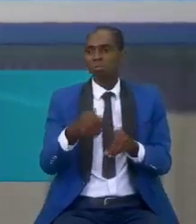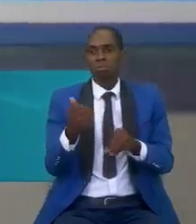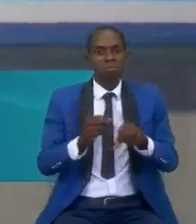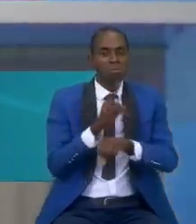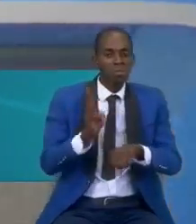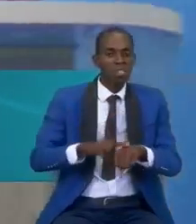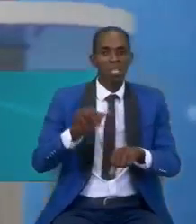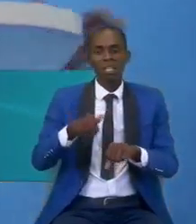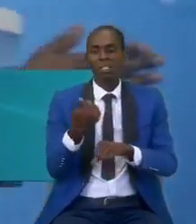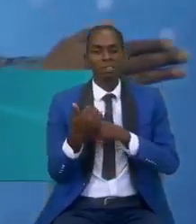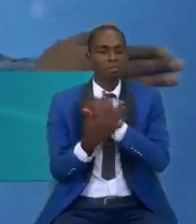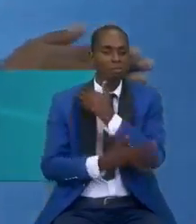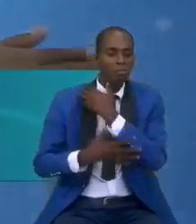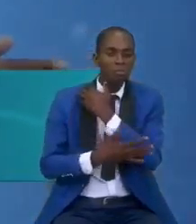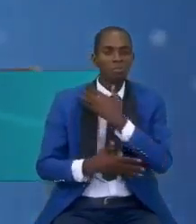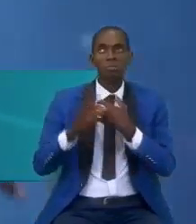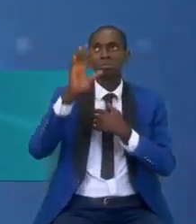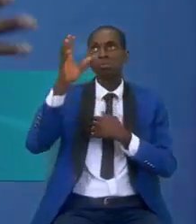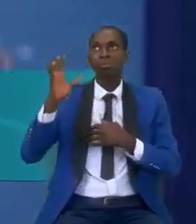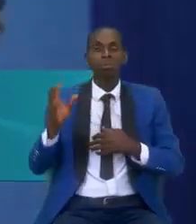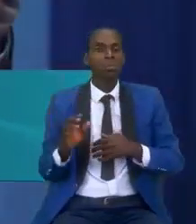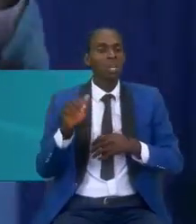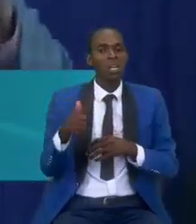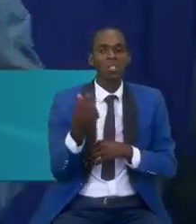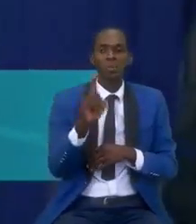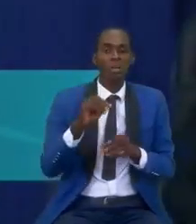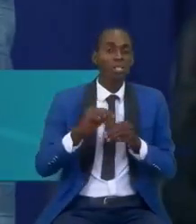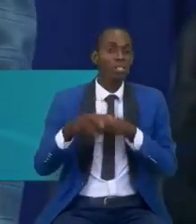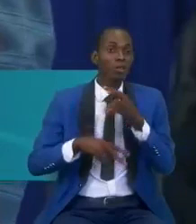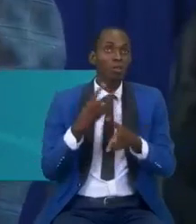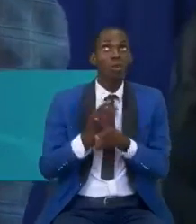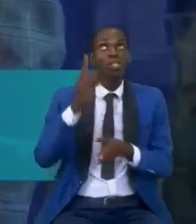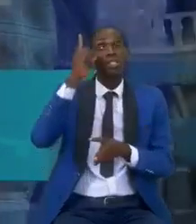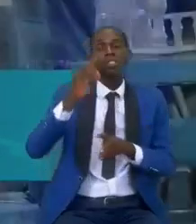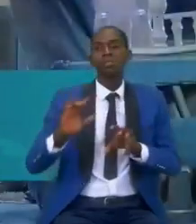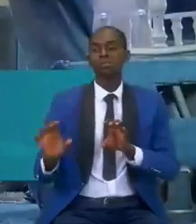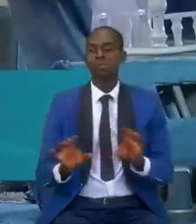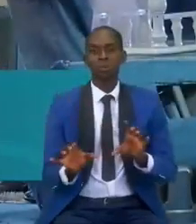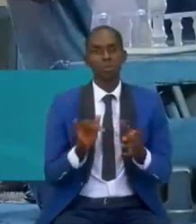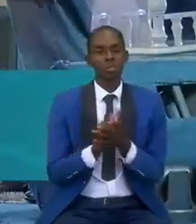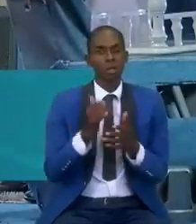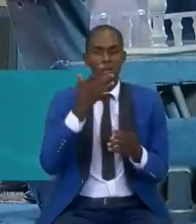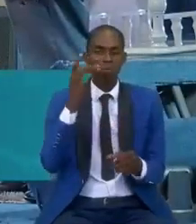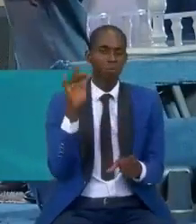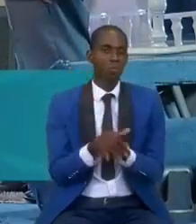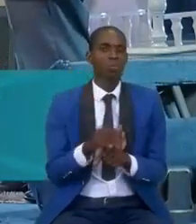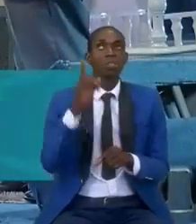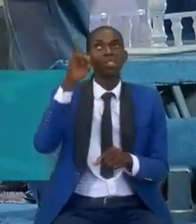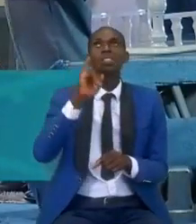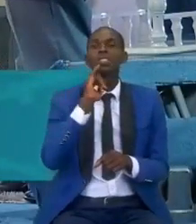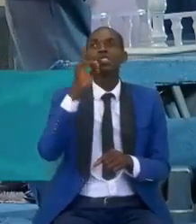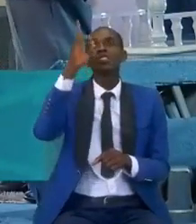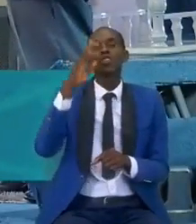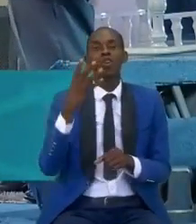He is the God of action and the God of performance. Number two, the performance of